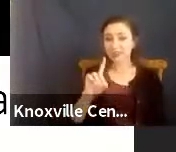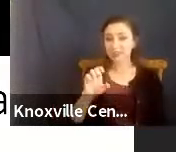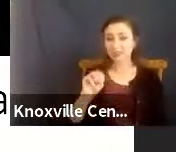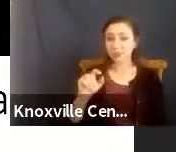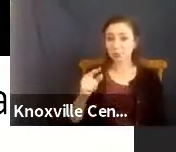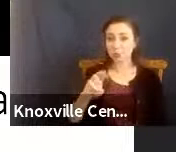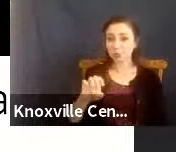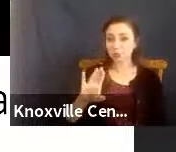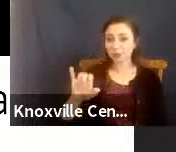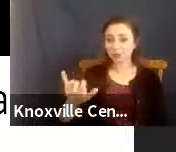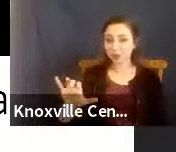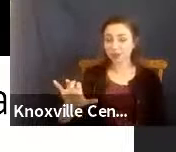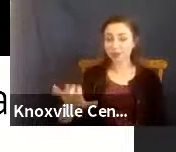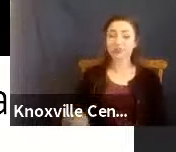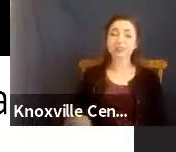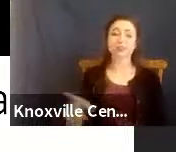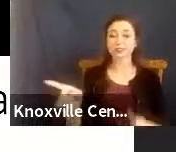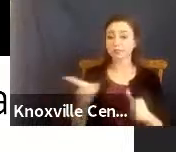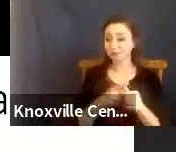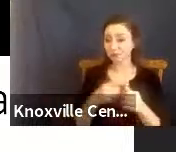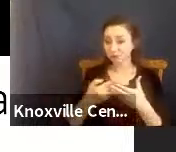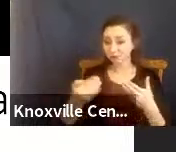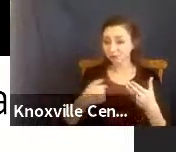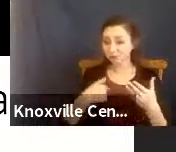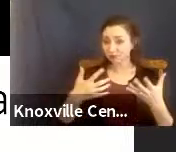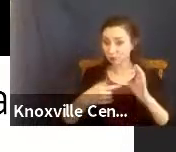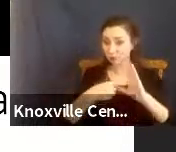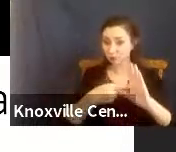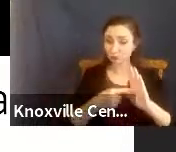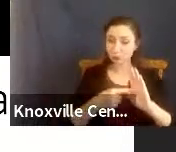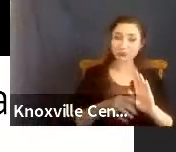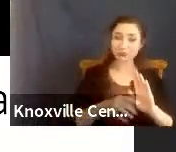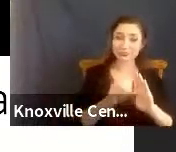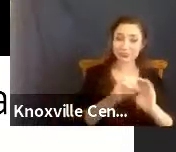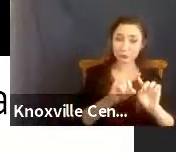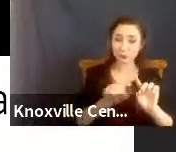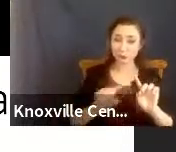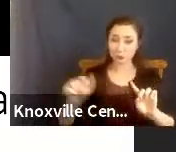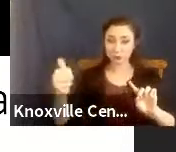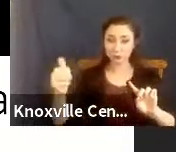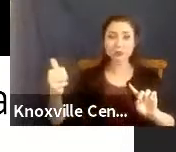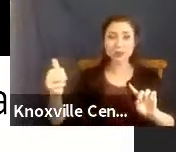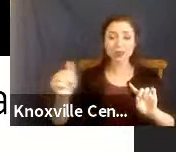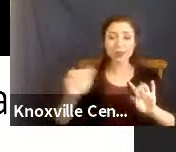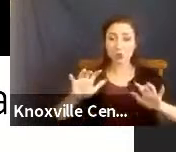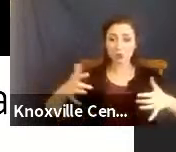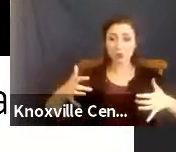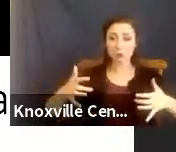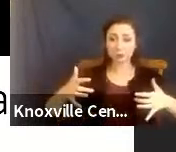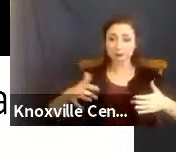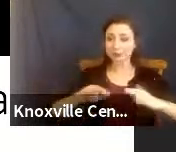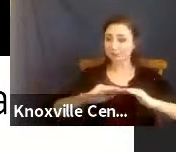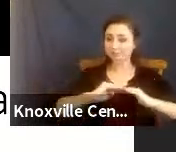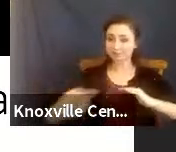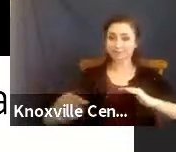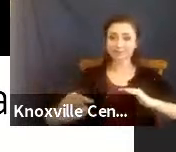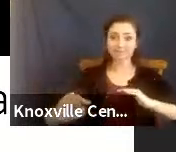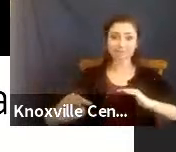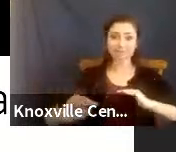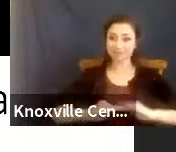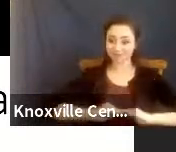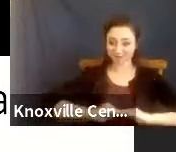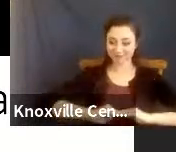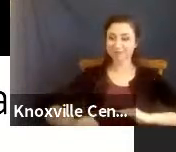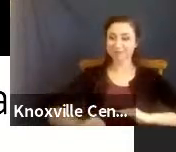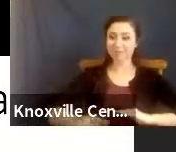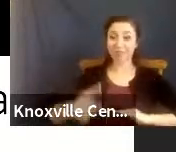so first thing I'd point out is that 0 to 10 group is flat. And I think that can